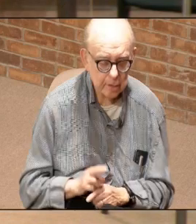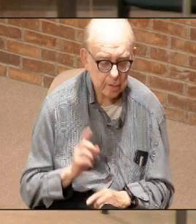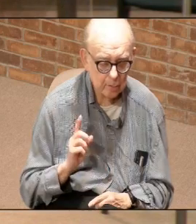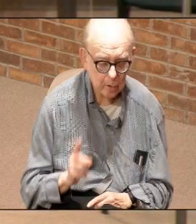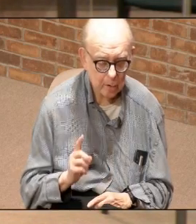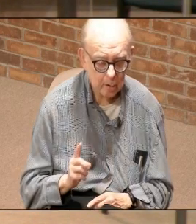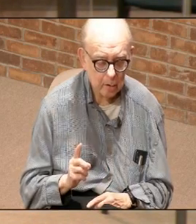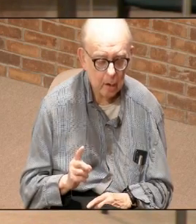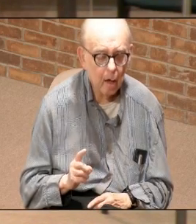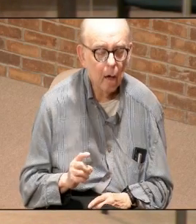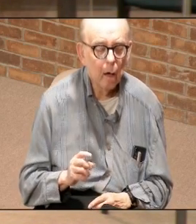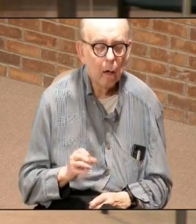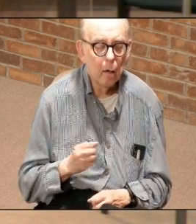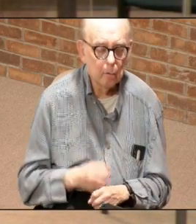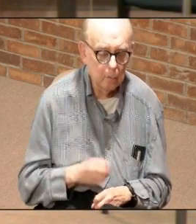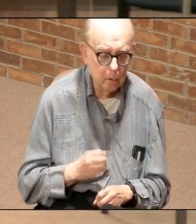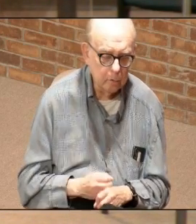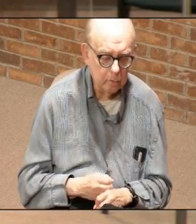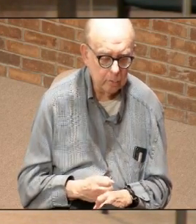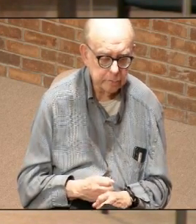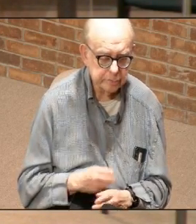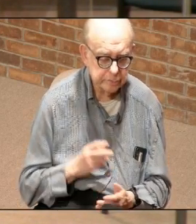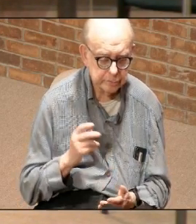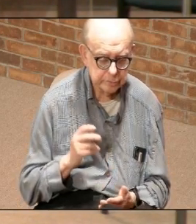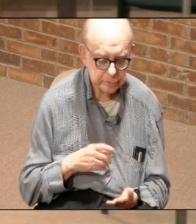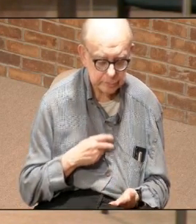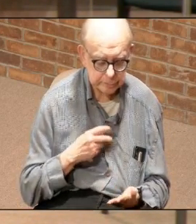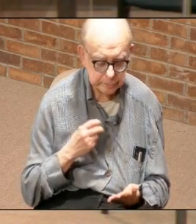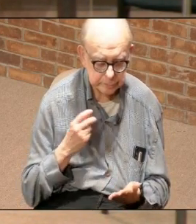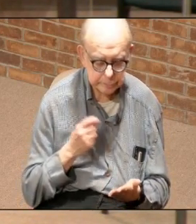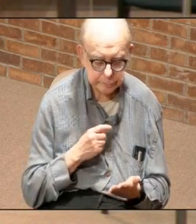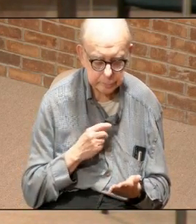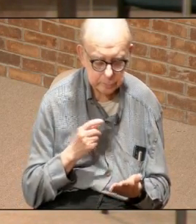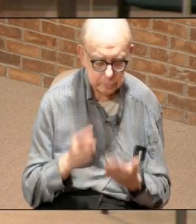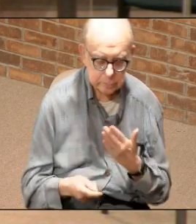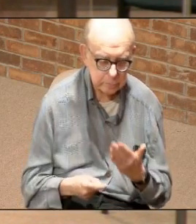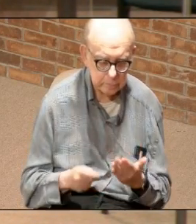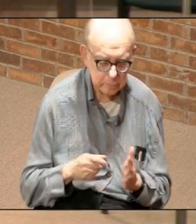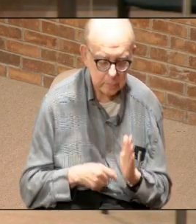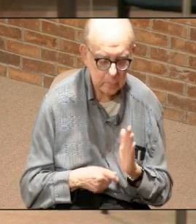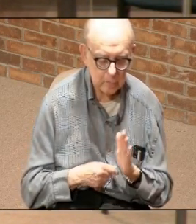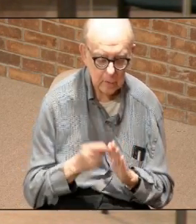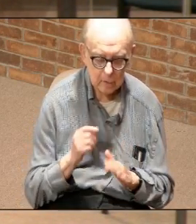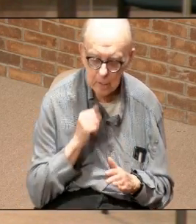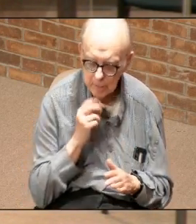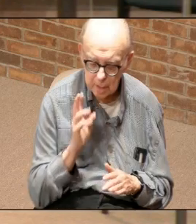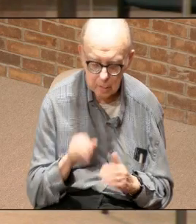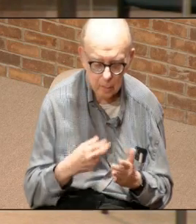It only took 1 to fall that giant. He didn't need all 5.